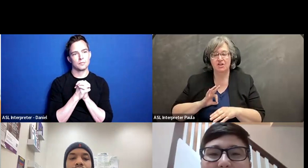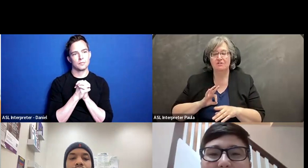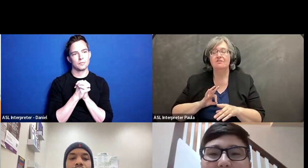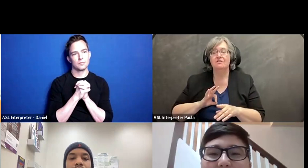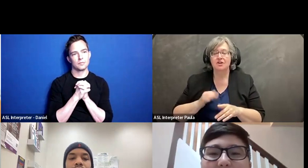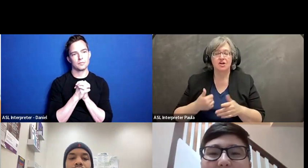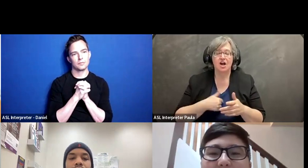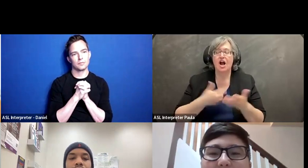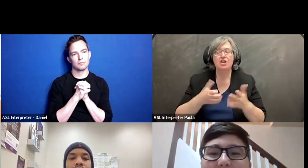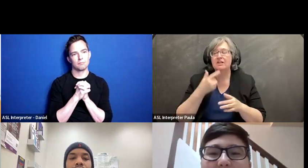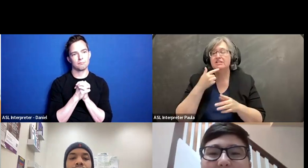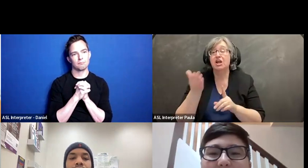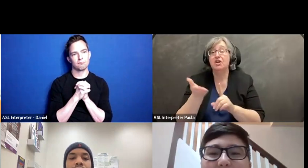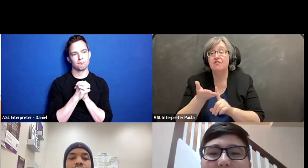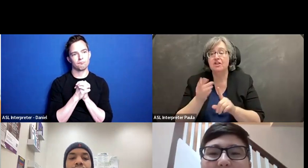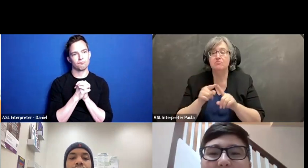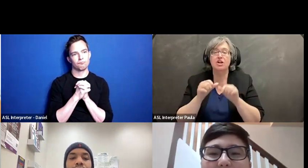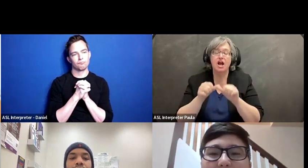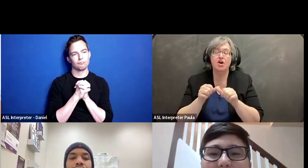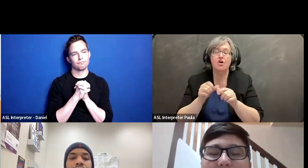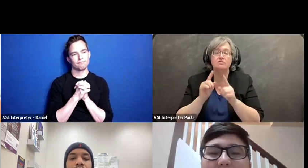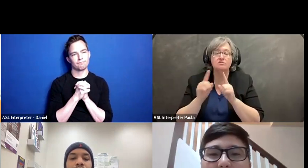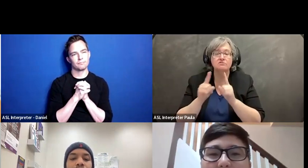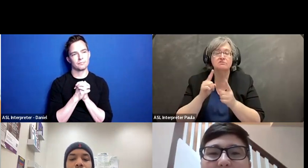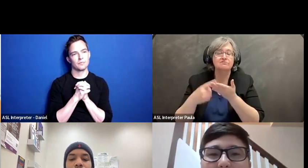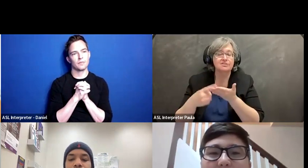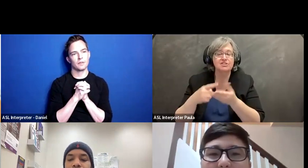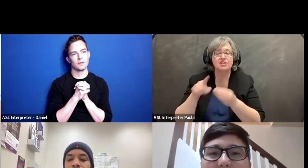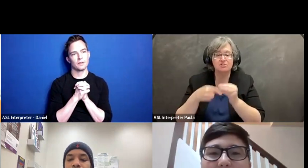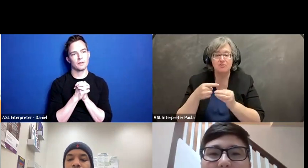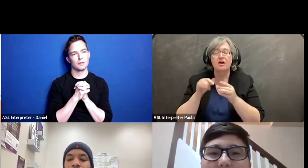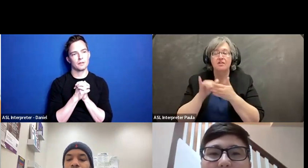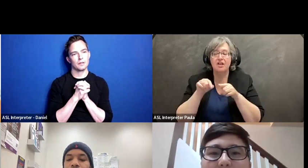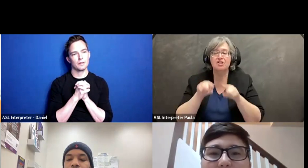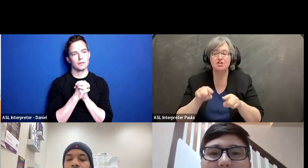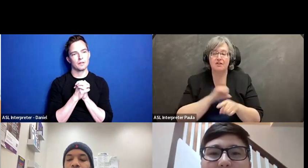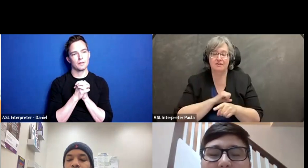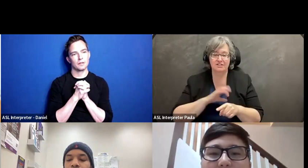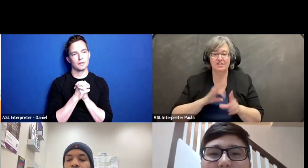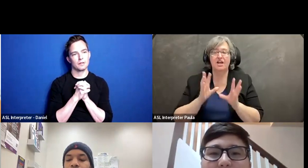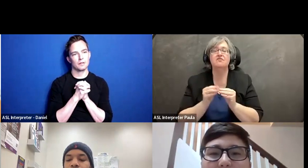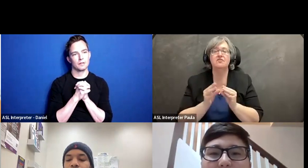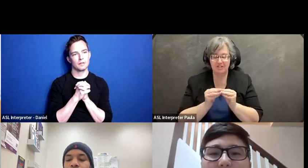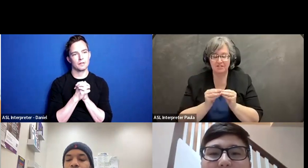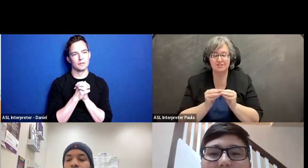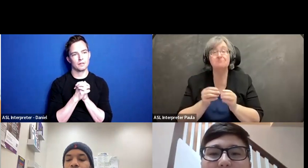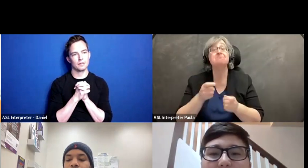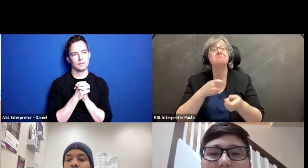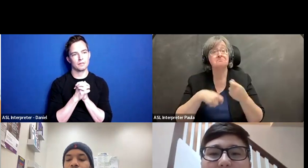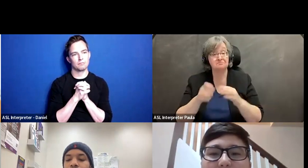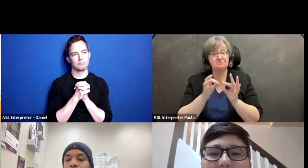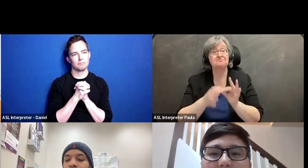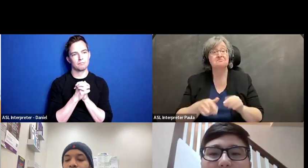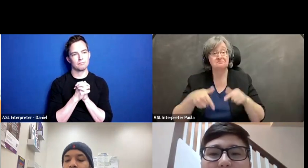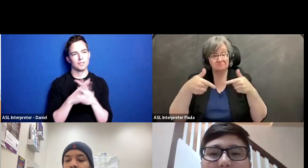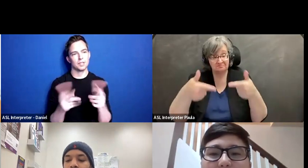I don't want to say convince, but we had ongoing conversations about this during our staff meetings, because some